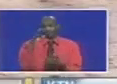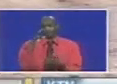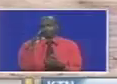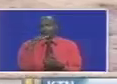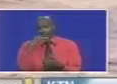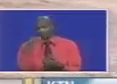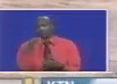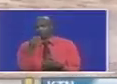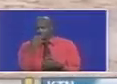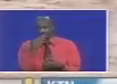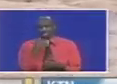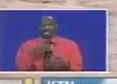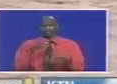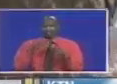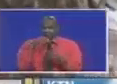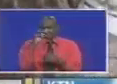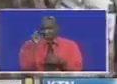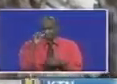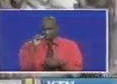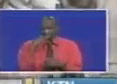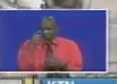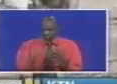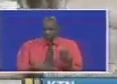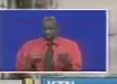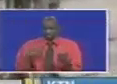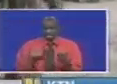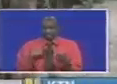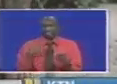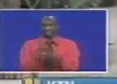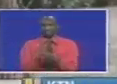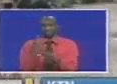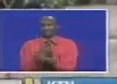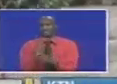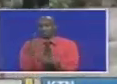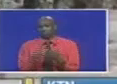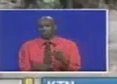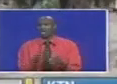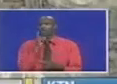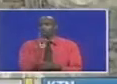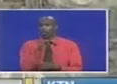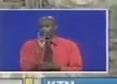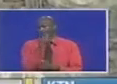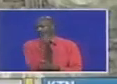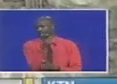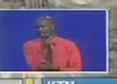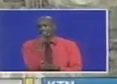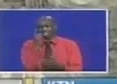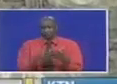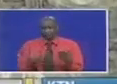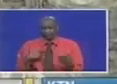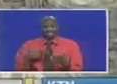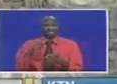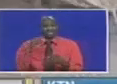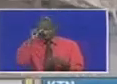the Meteorological Department, and the National Disaster Management Authority, sounded a warning bell. It went unheeded